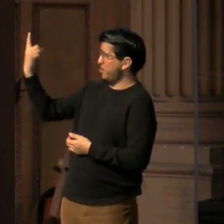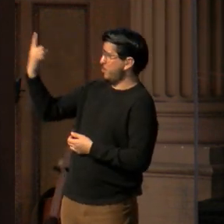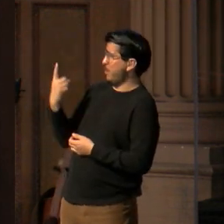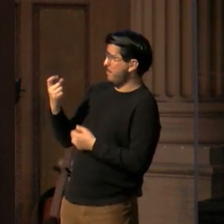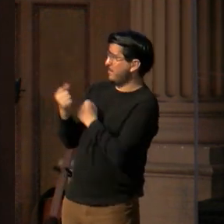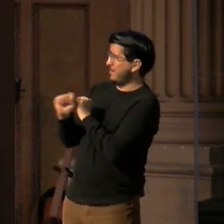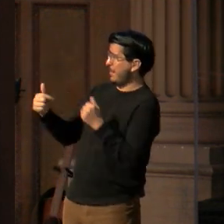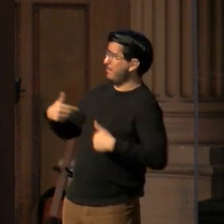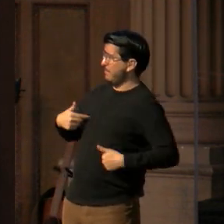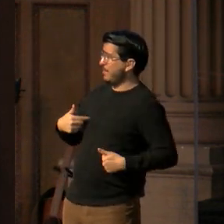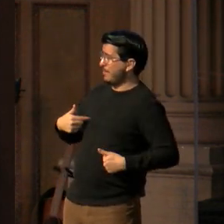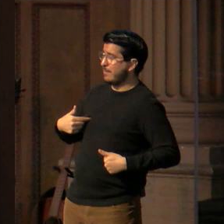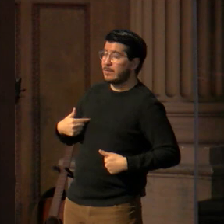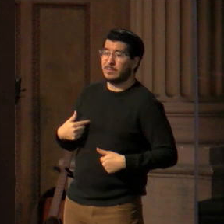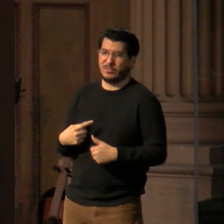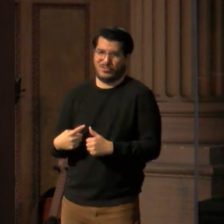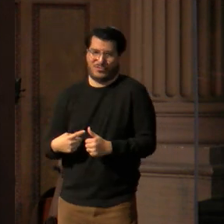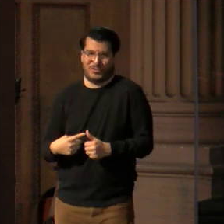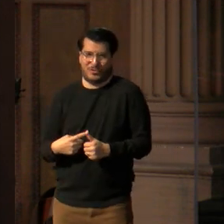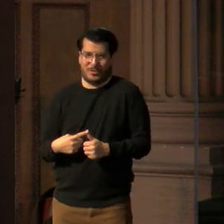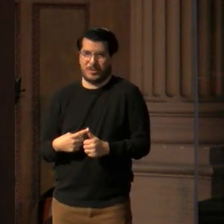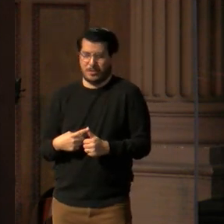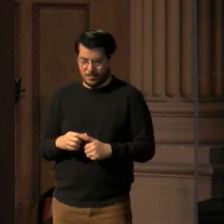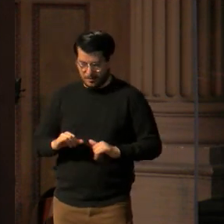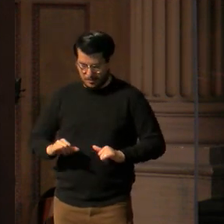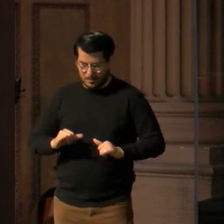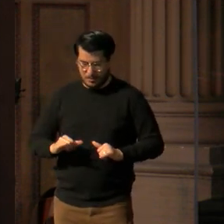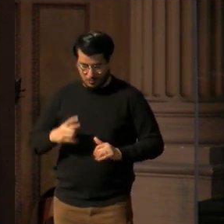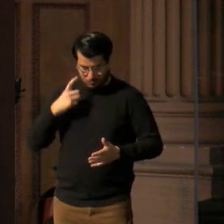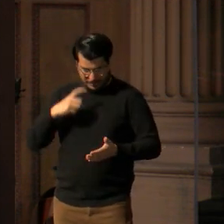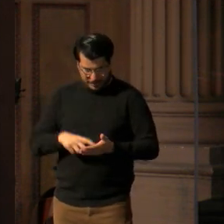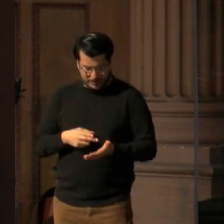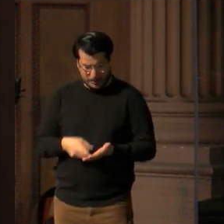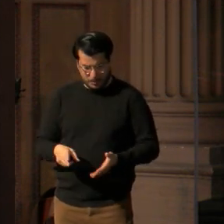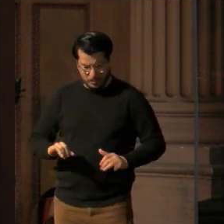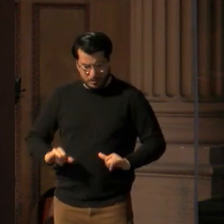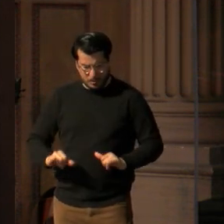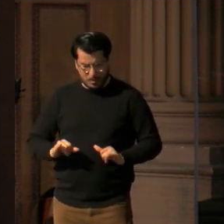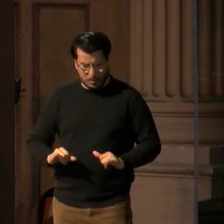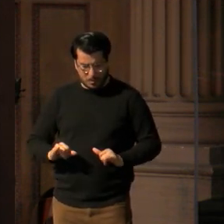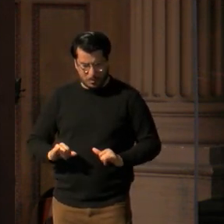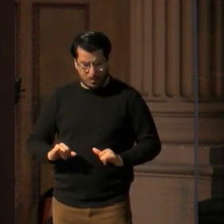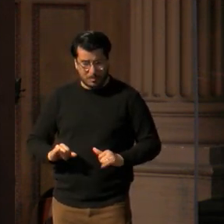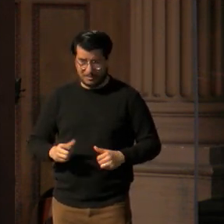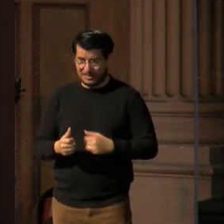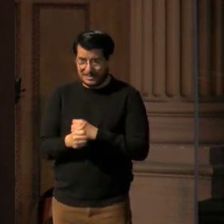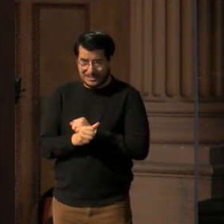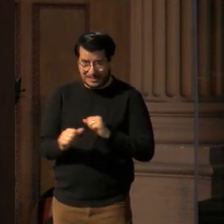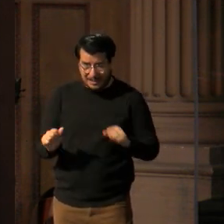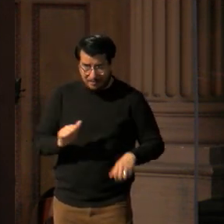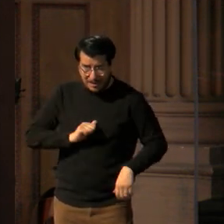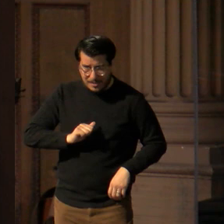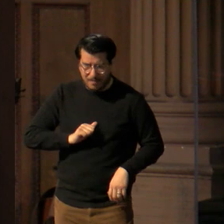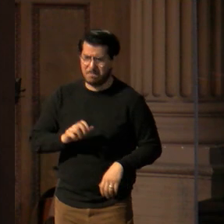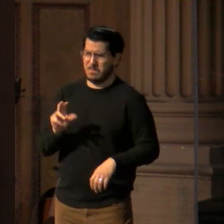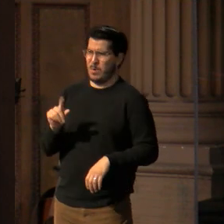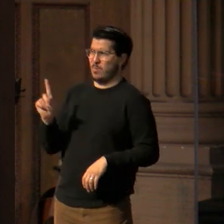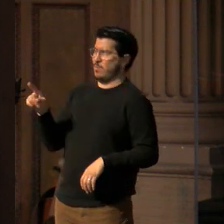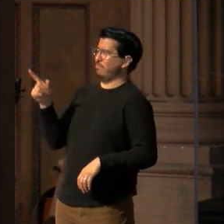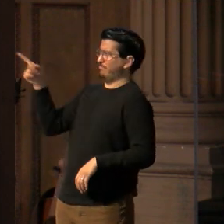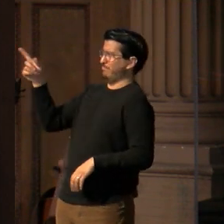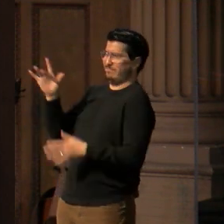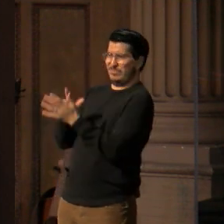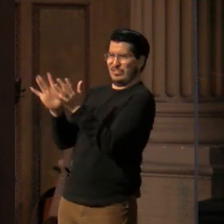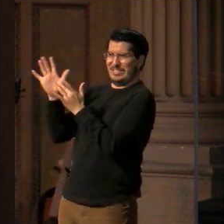So we have to start there, being humbled by the truth of the gospel, that we're saved only by the death of Jesus on our behalf and not by